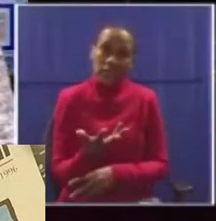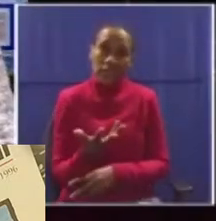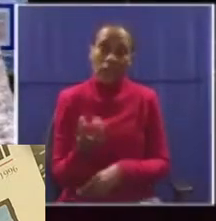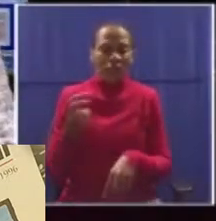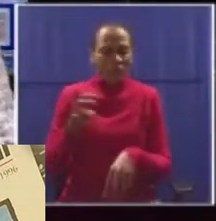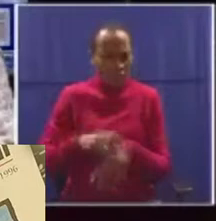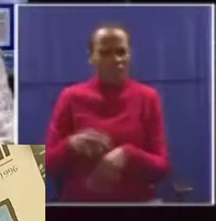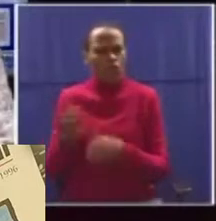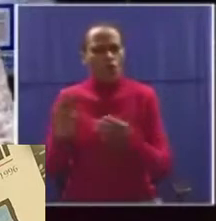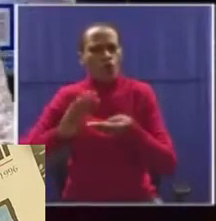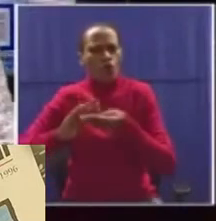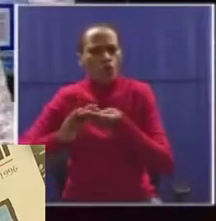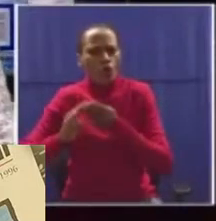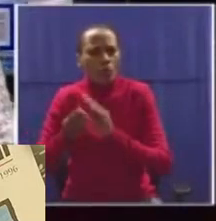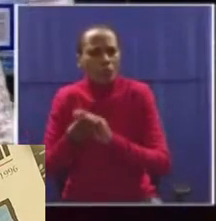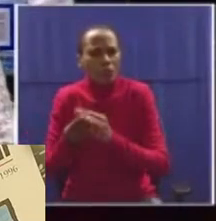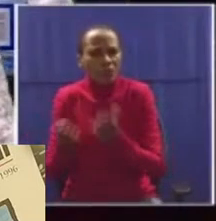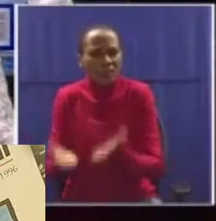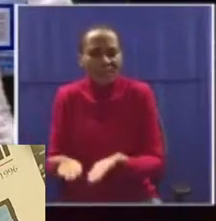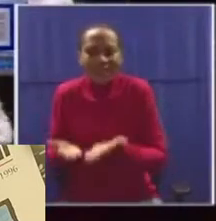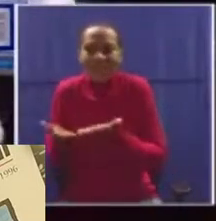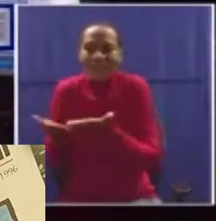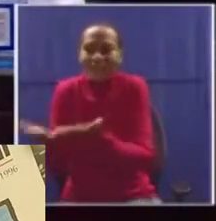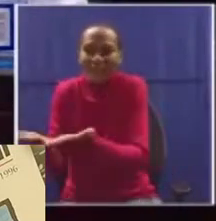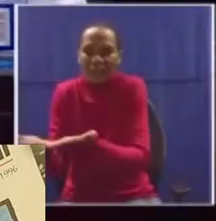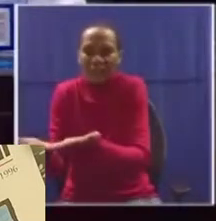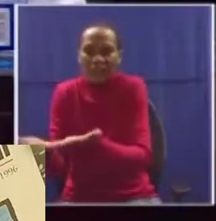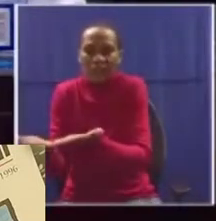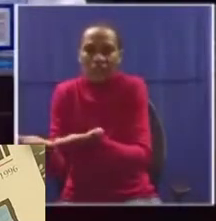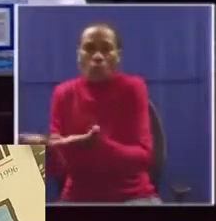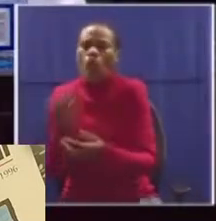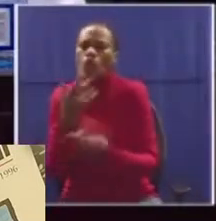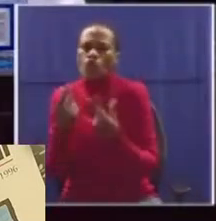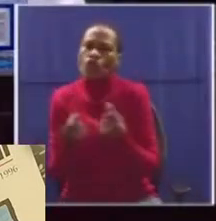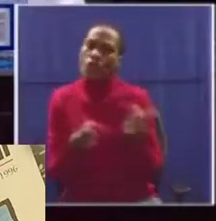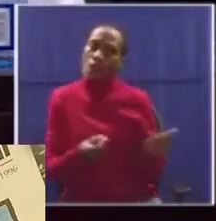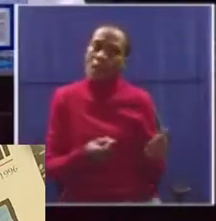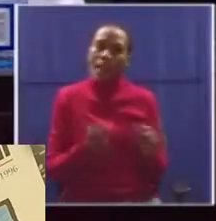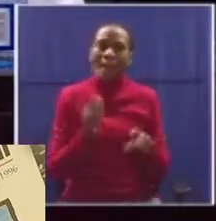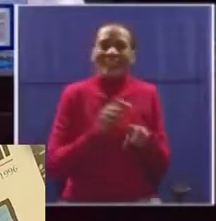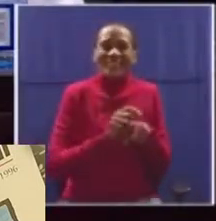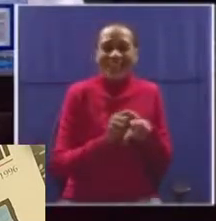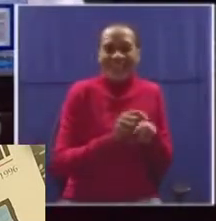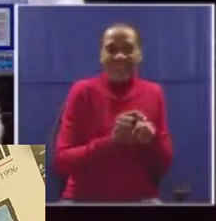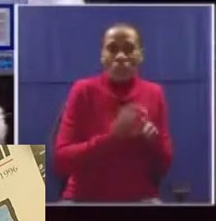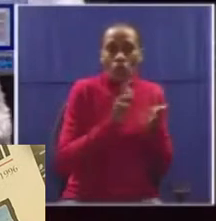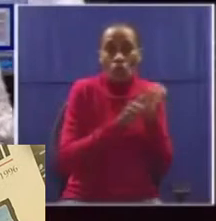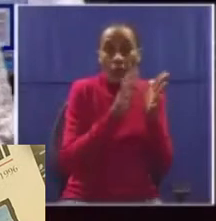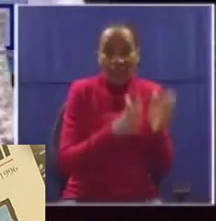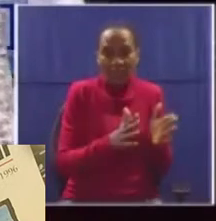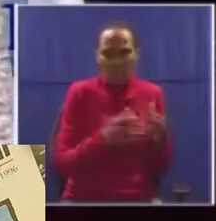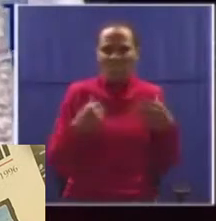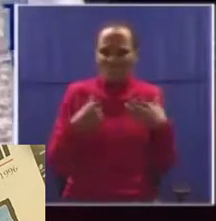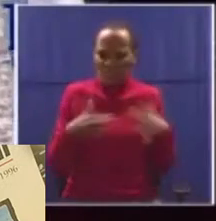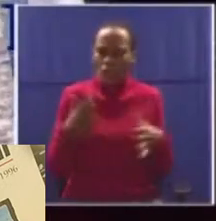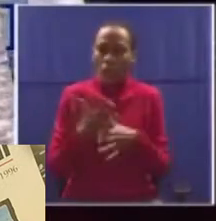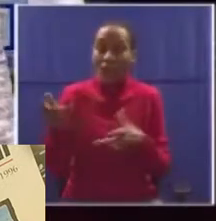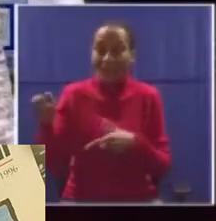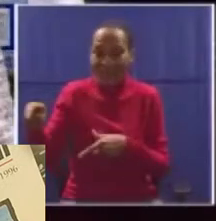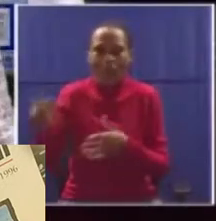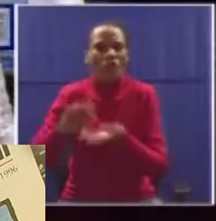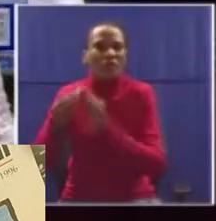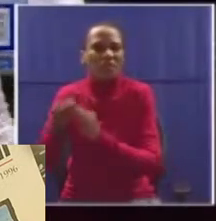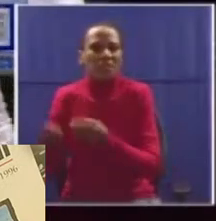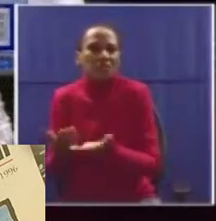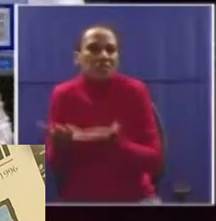community service to be introduced to all law graduates in order to improve access to Justice parliament